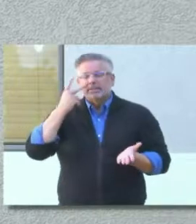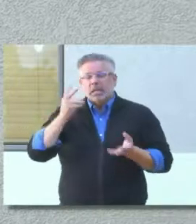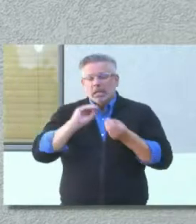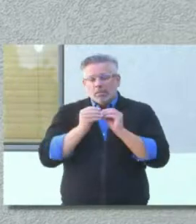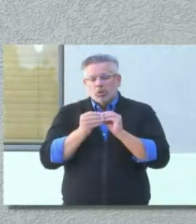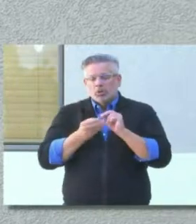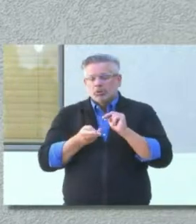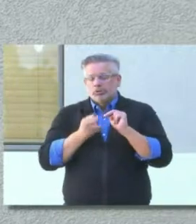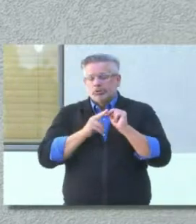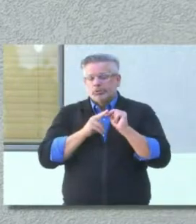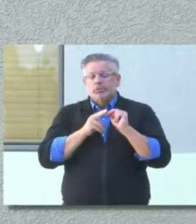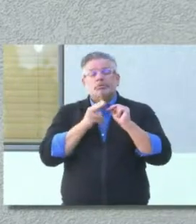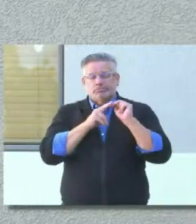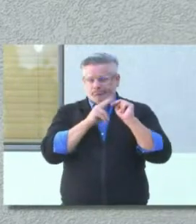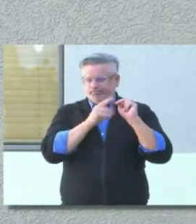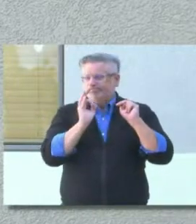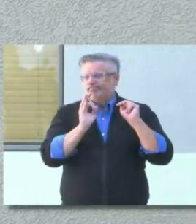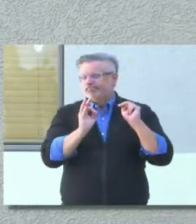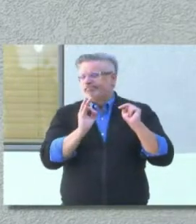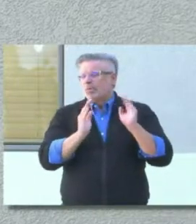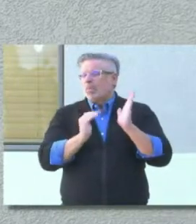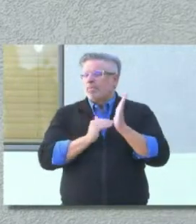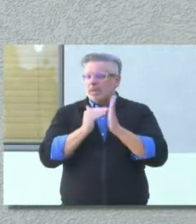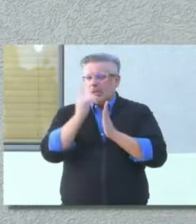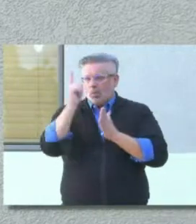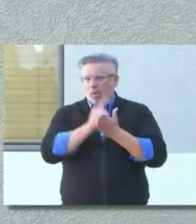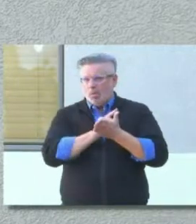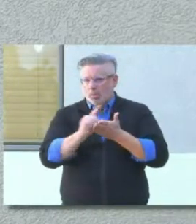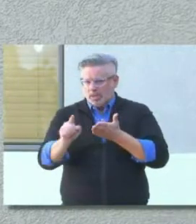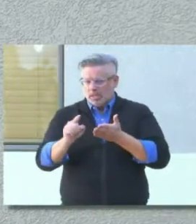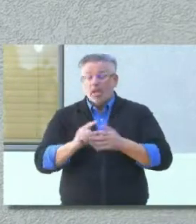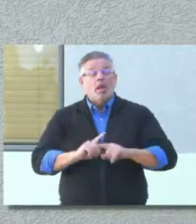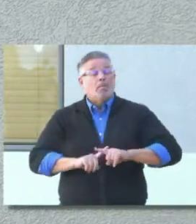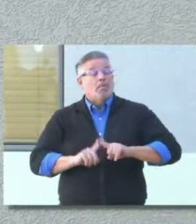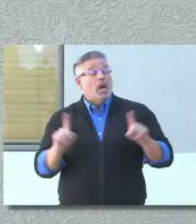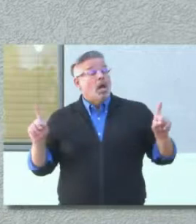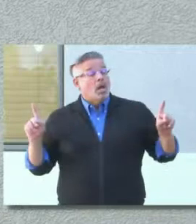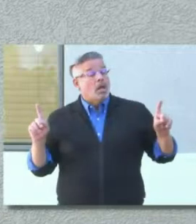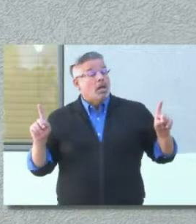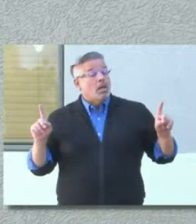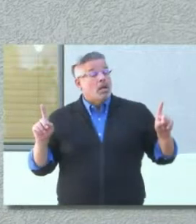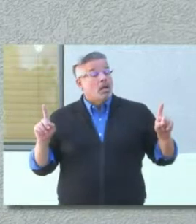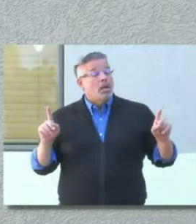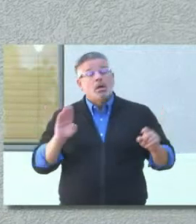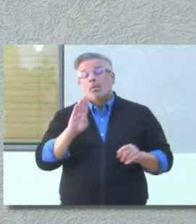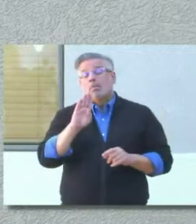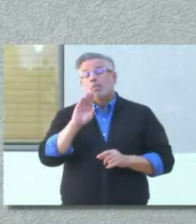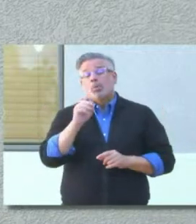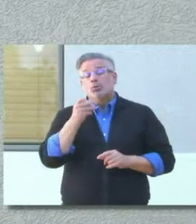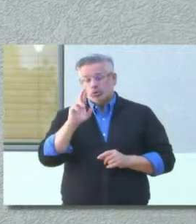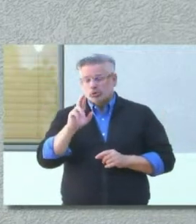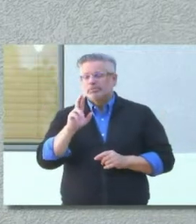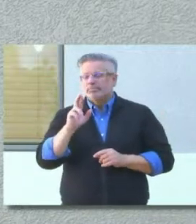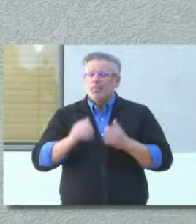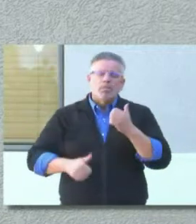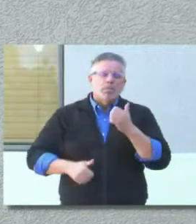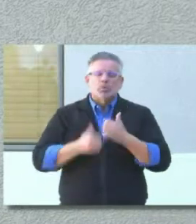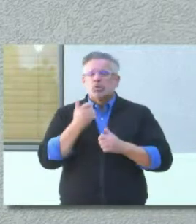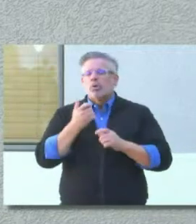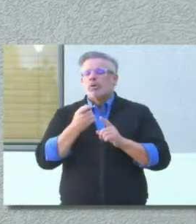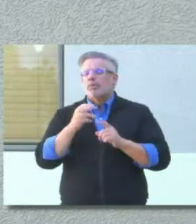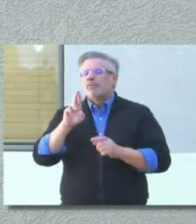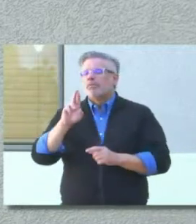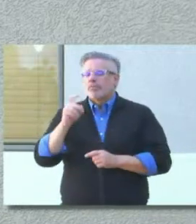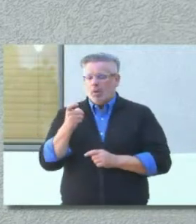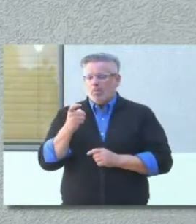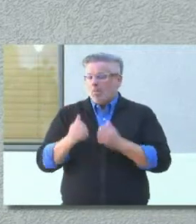numbers go back up, over 1 million a week. But again, boosters being the majority at the moment, and again, pharmacies